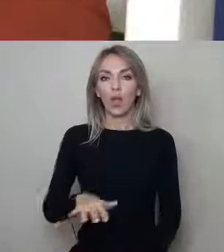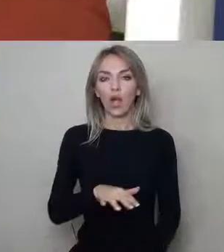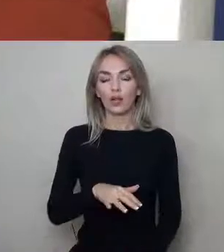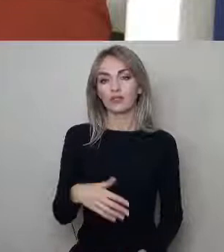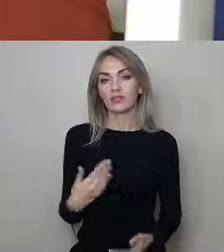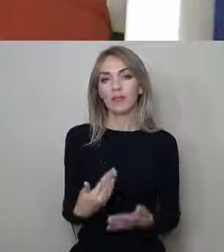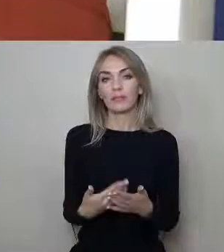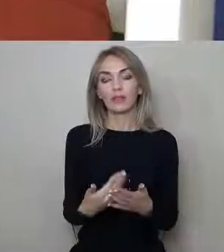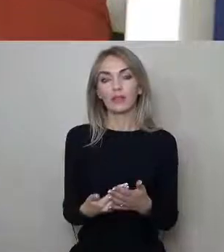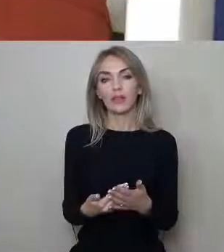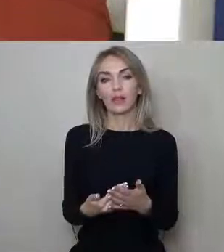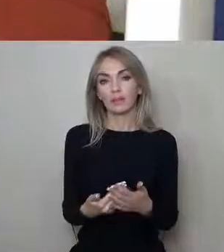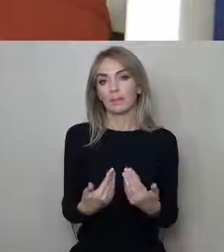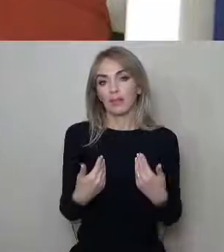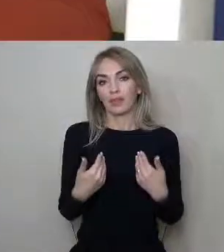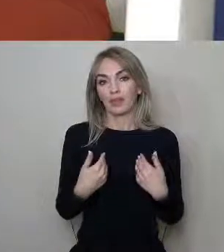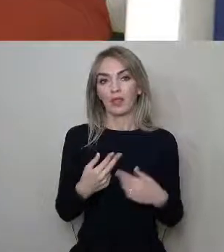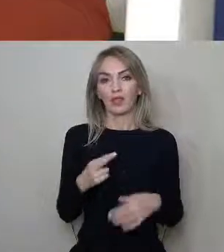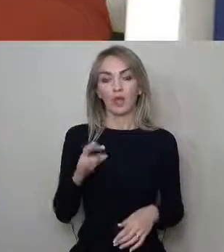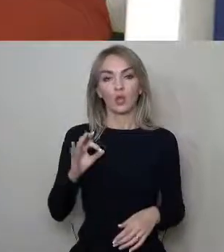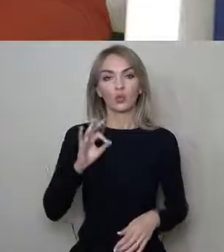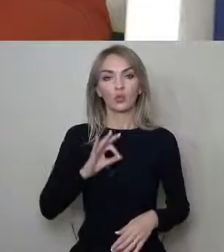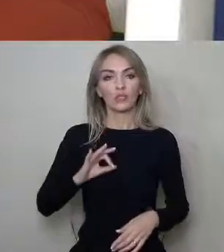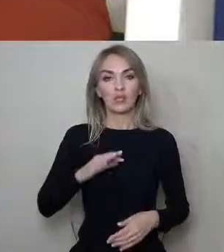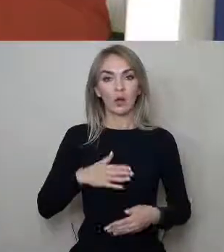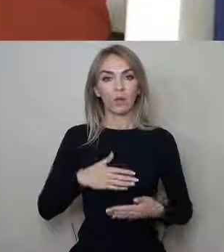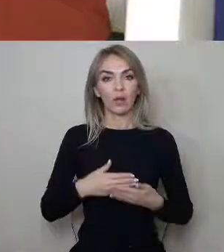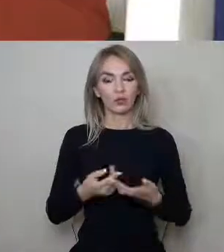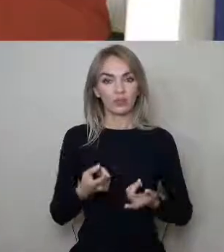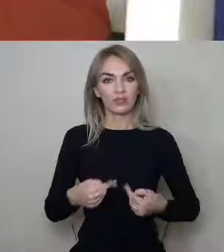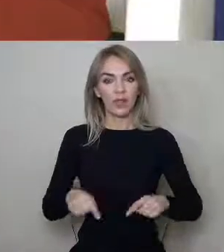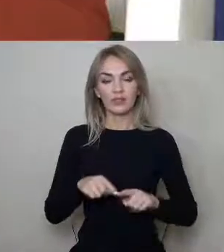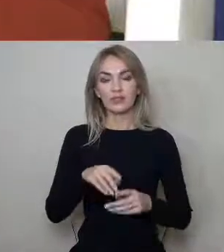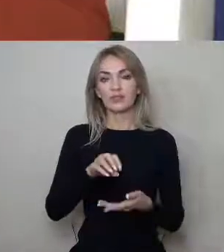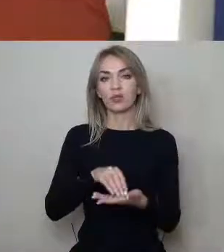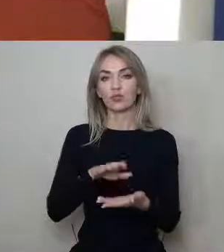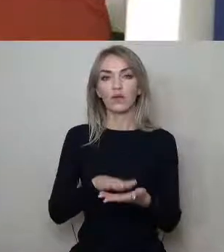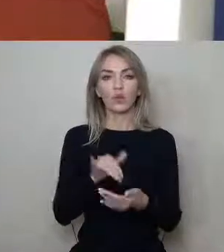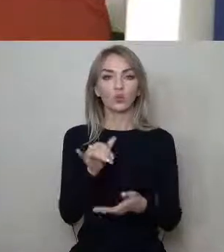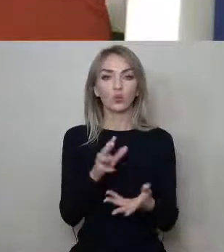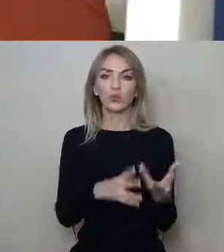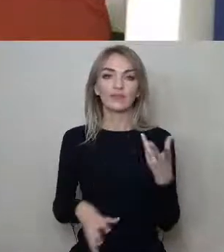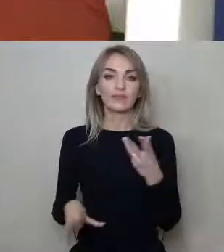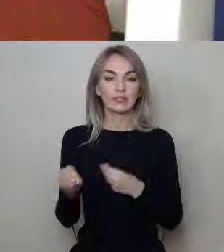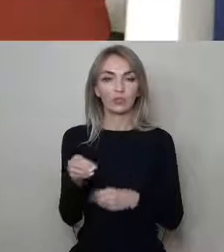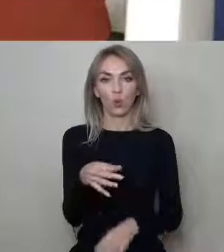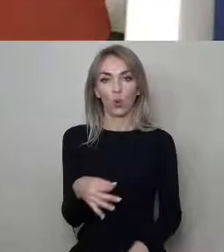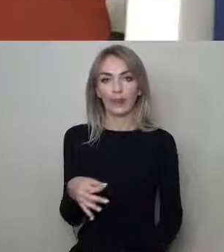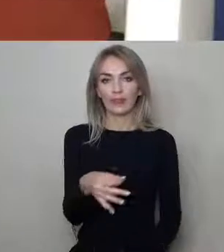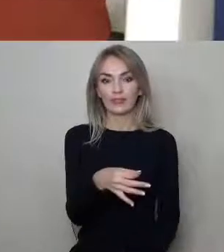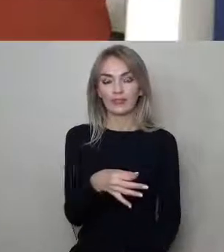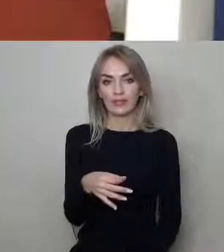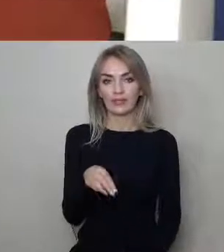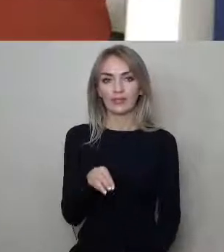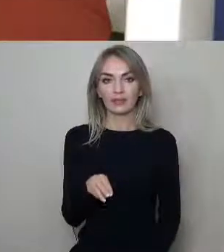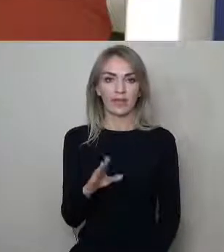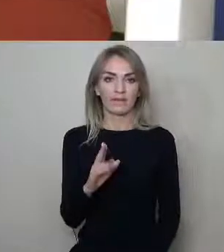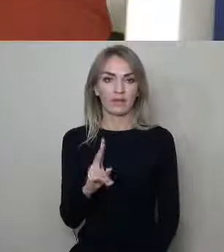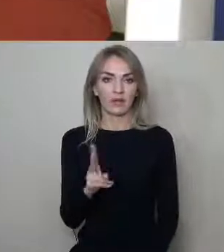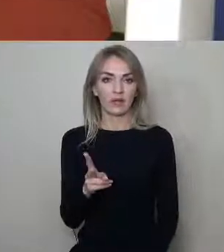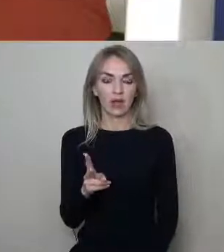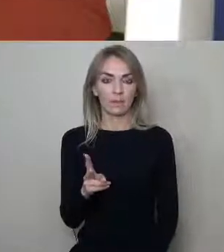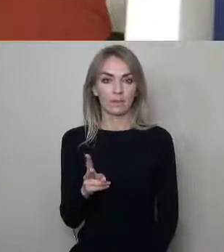take into consideration the geographical boundaries. As a lawyer of an NGO, I was registered in